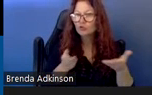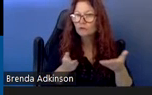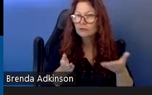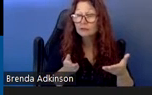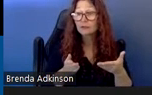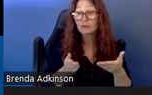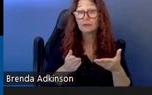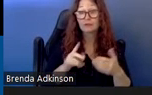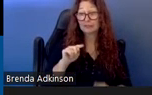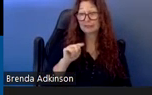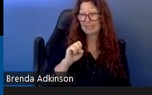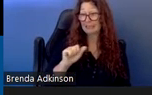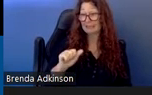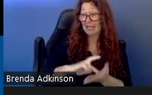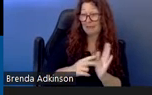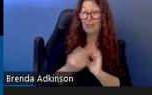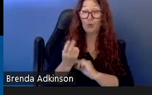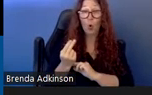so working